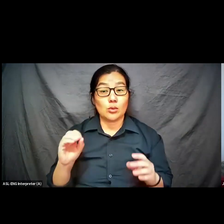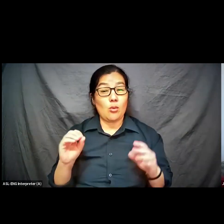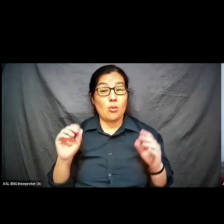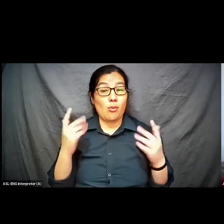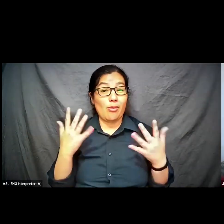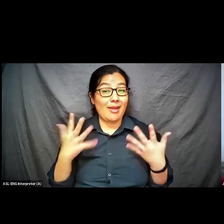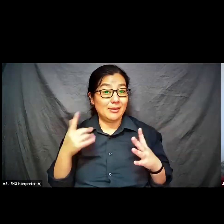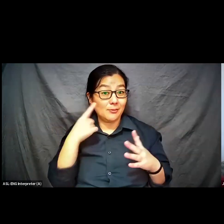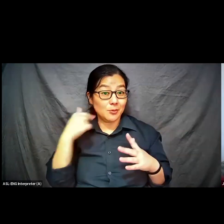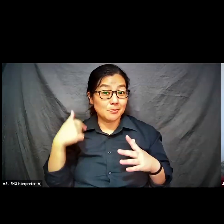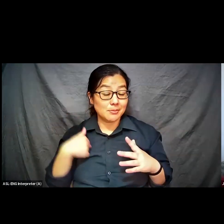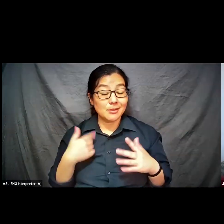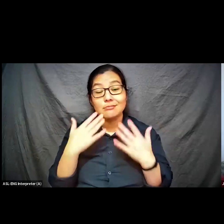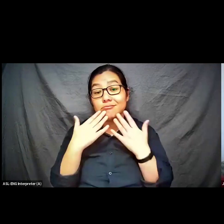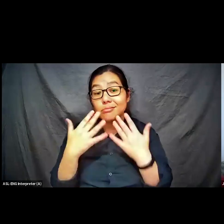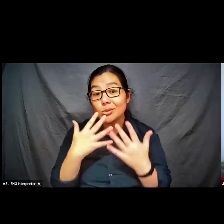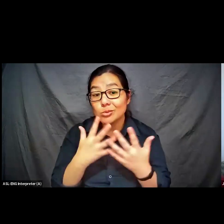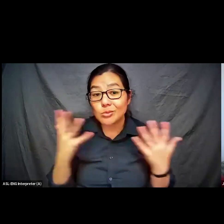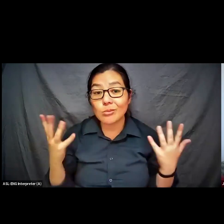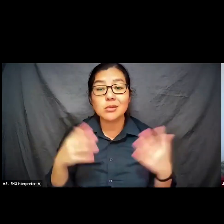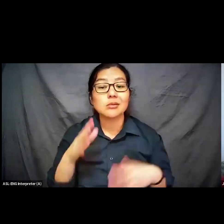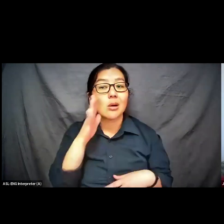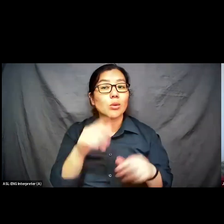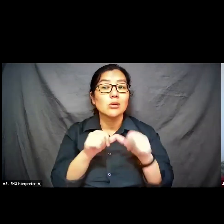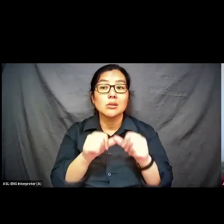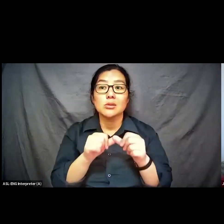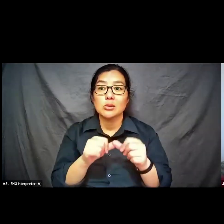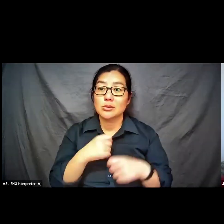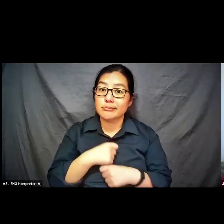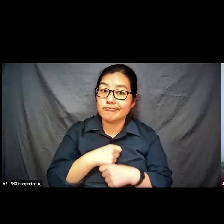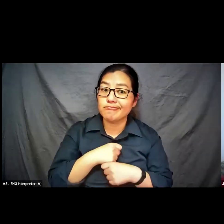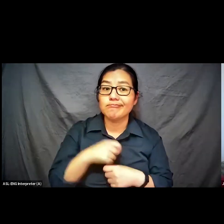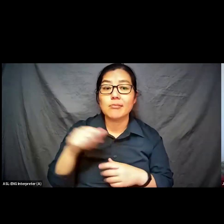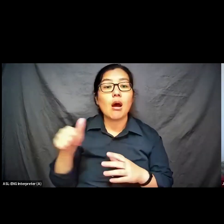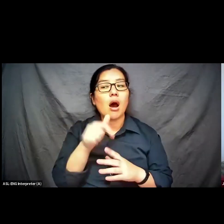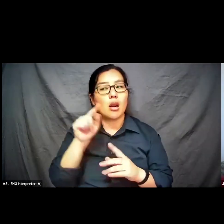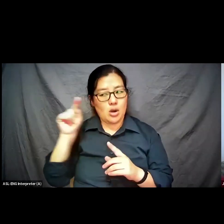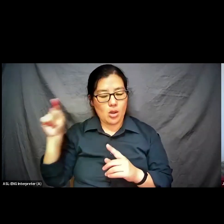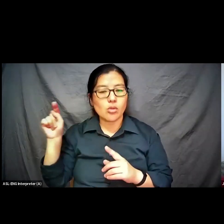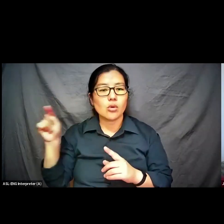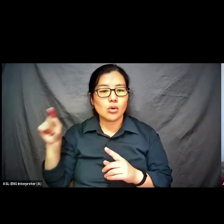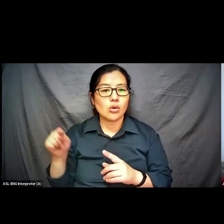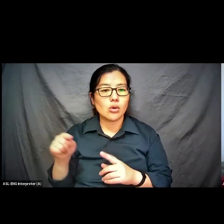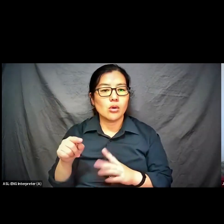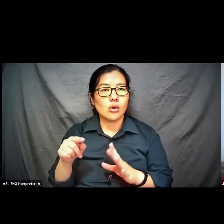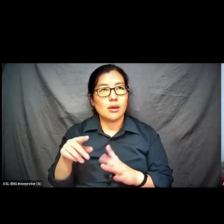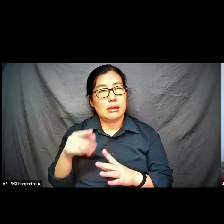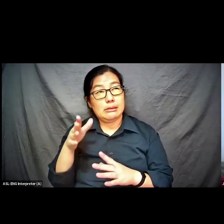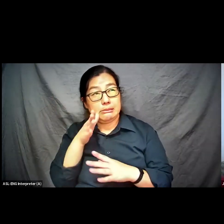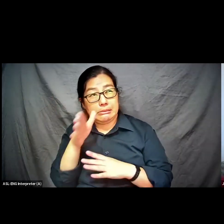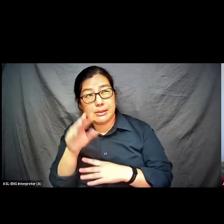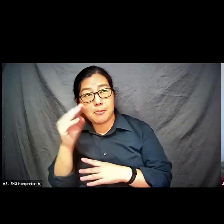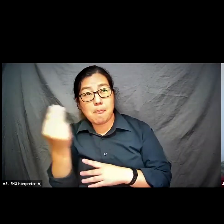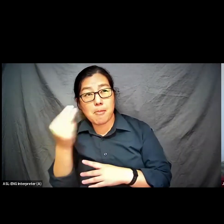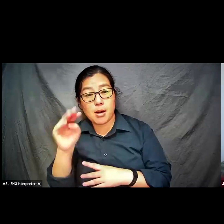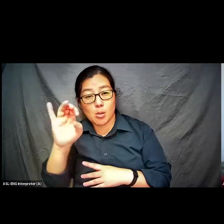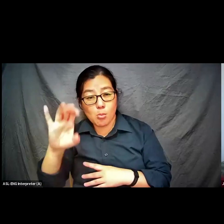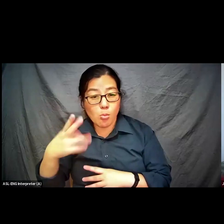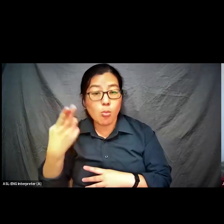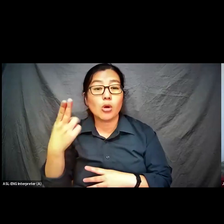I don't think I did a visual description to this image, so I went back one moment to give a visual description. One